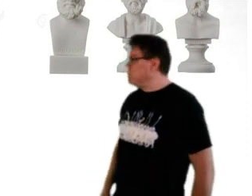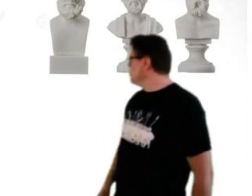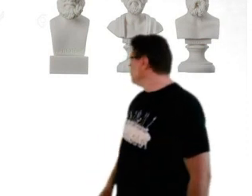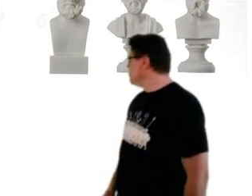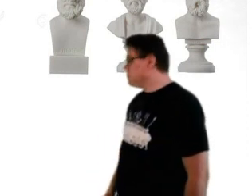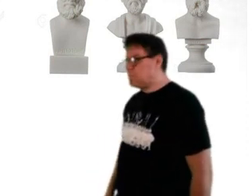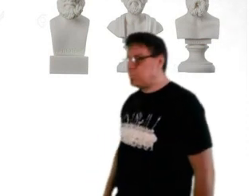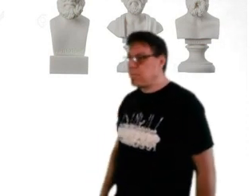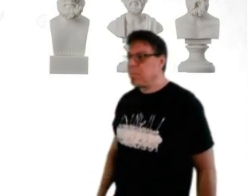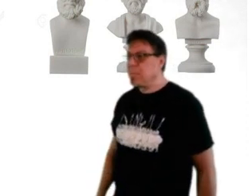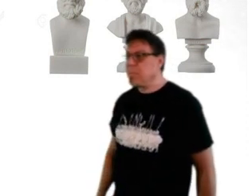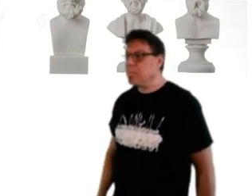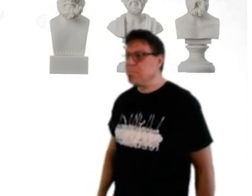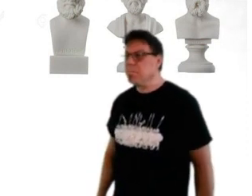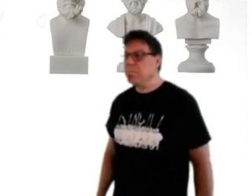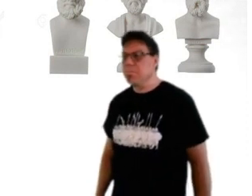Television?